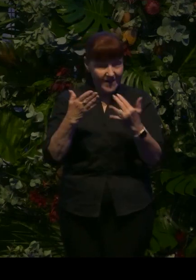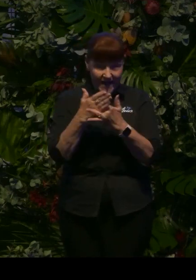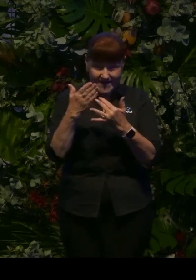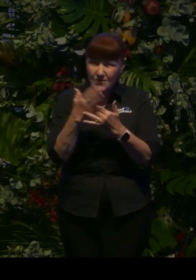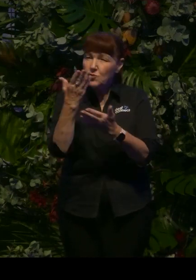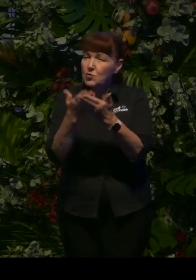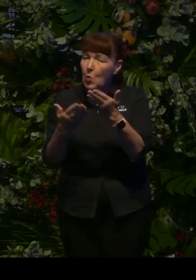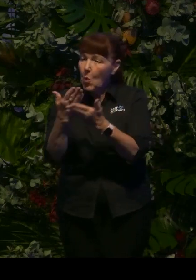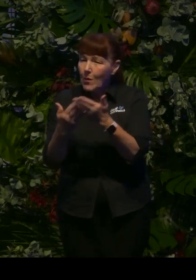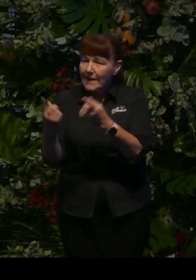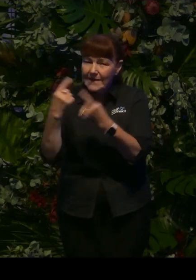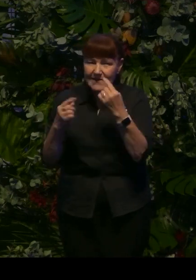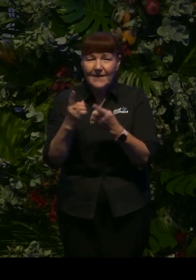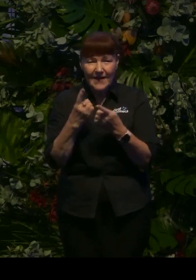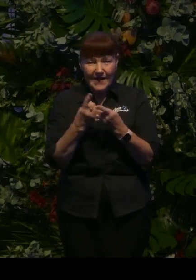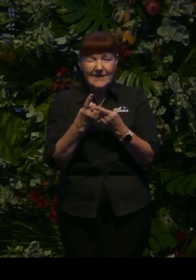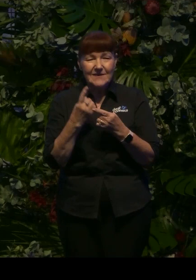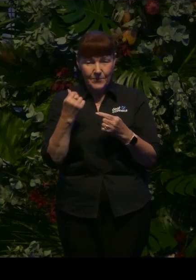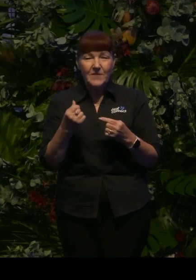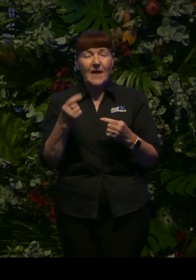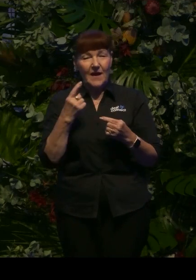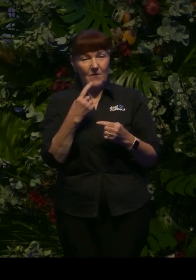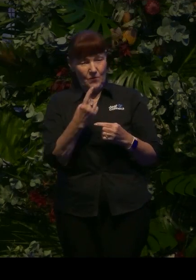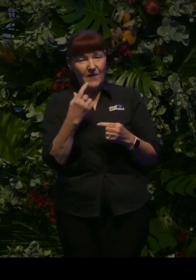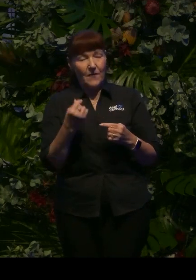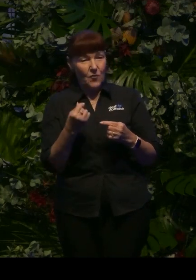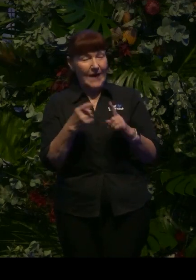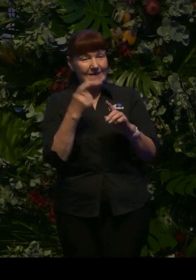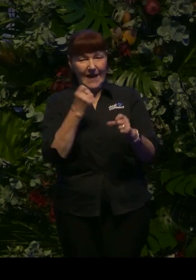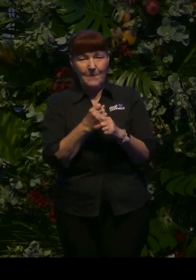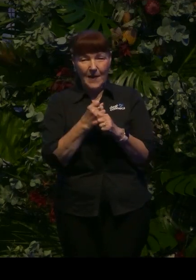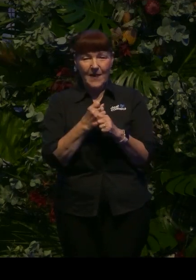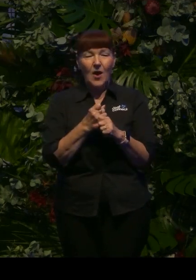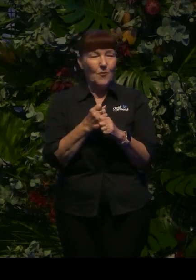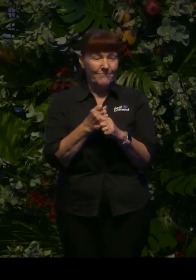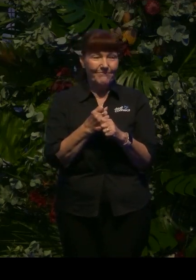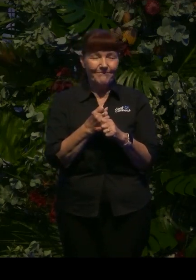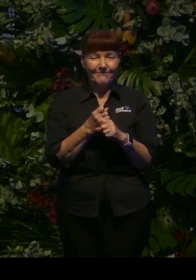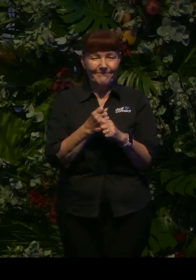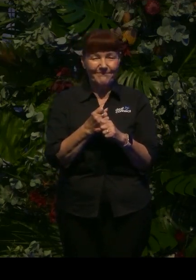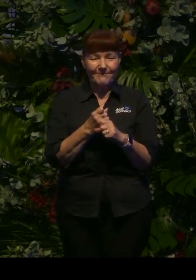to stories and victories that we have won. For example,